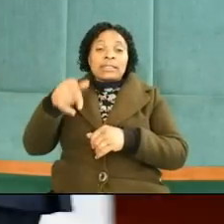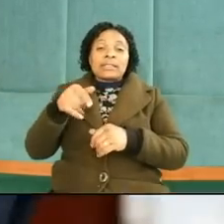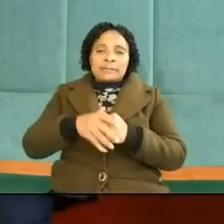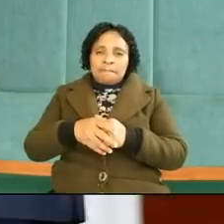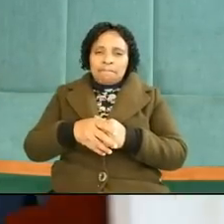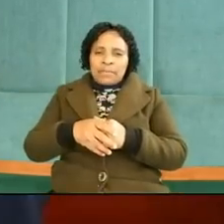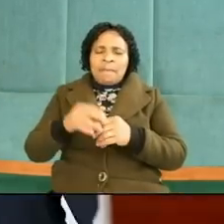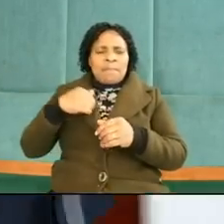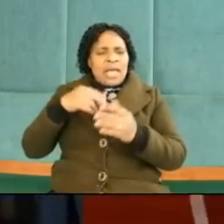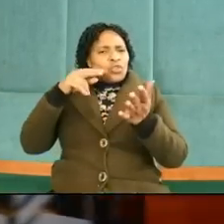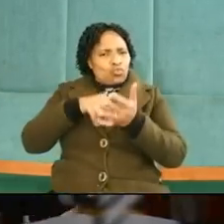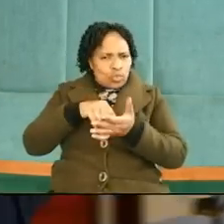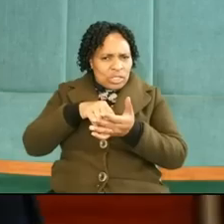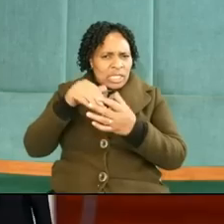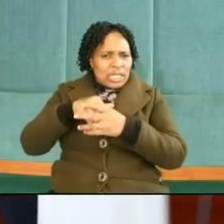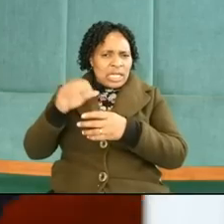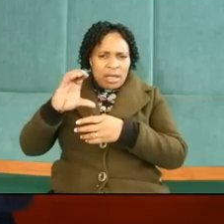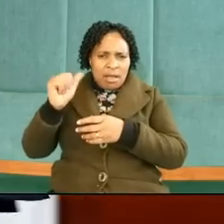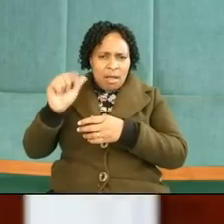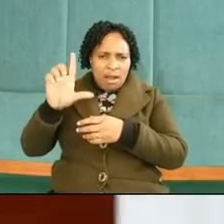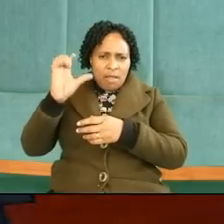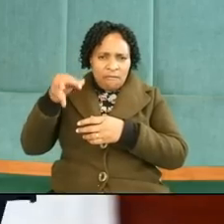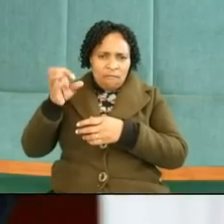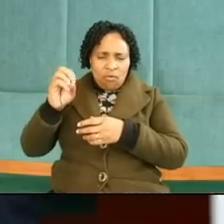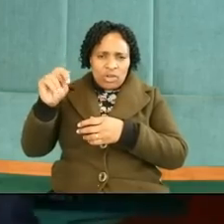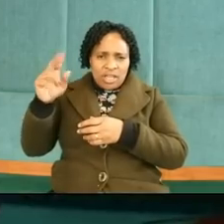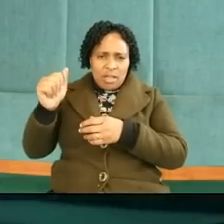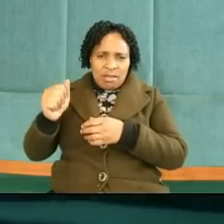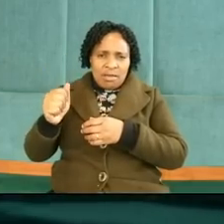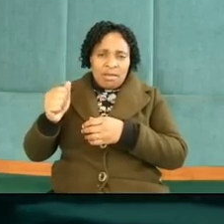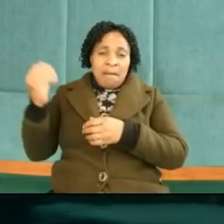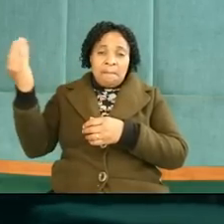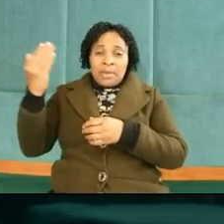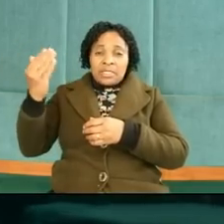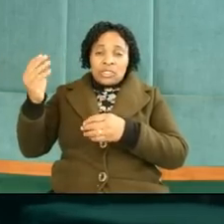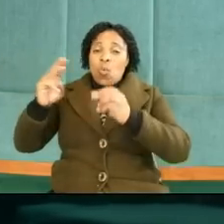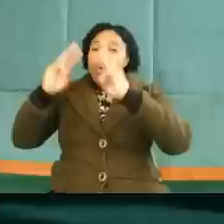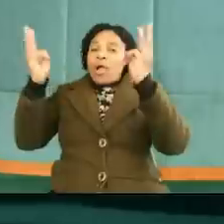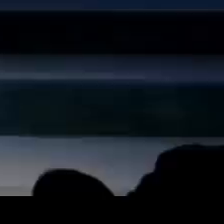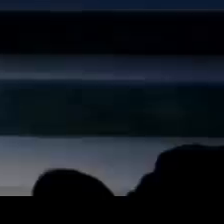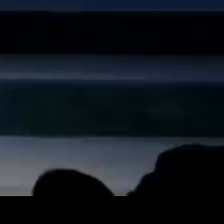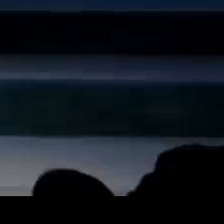I stood in California and preached right around the world.